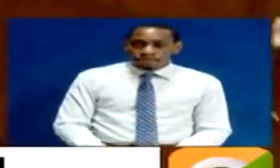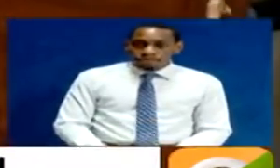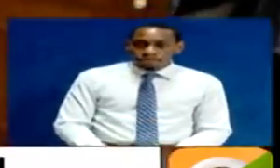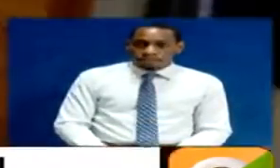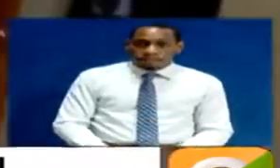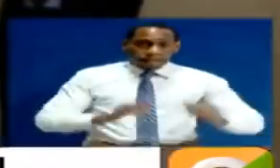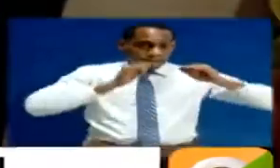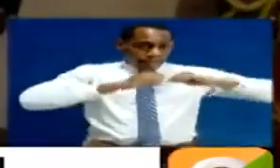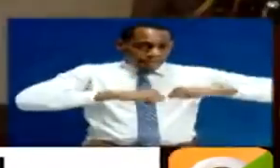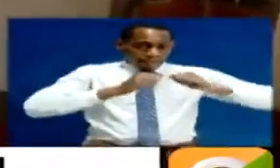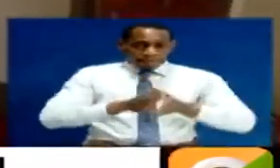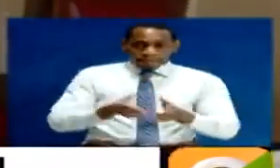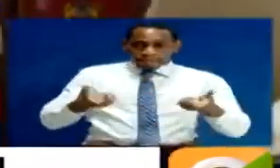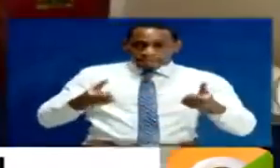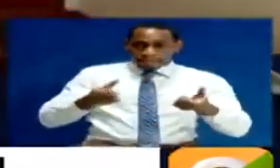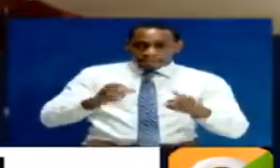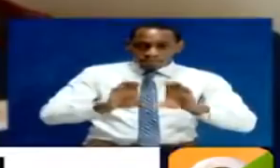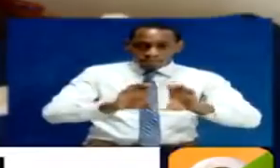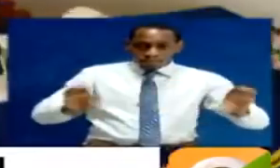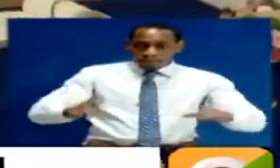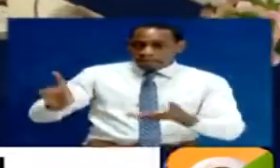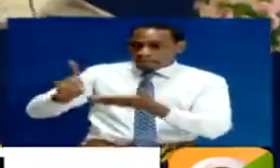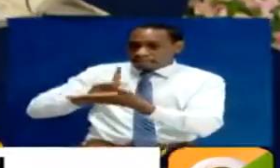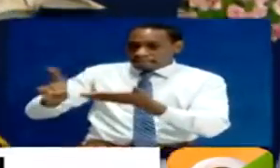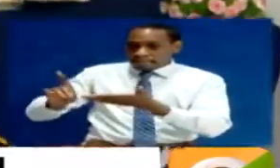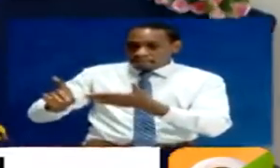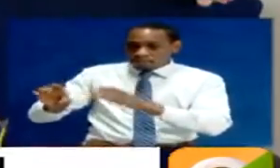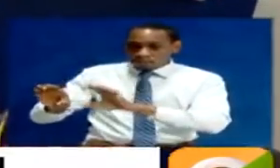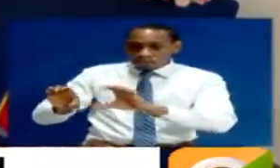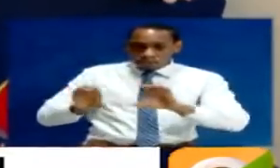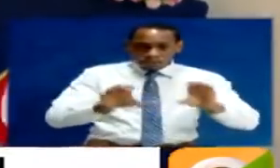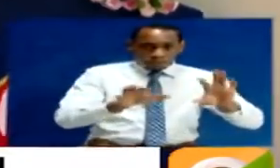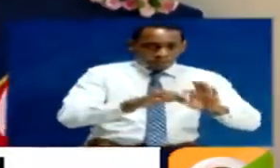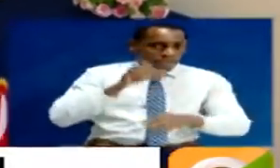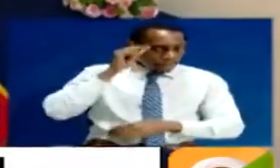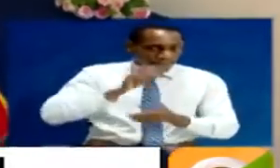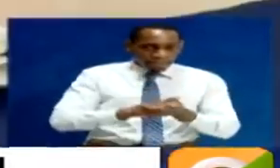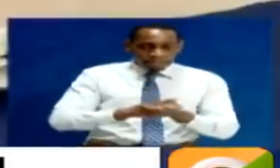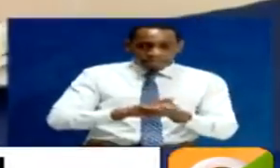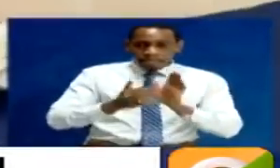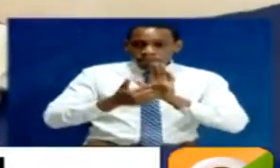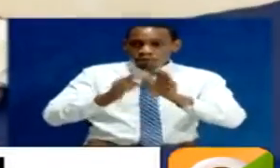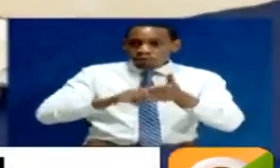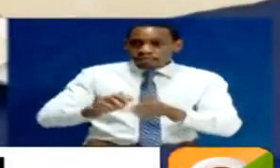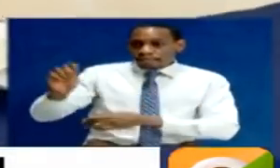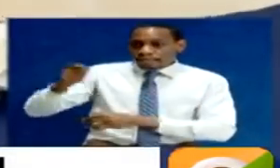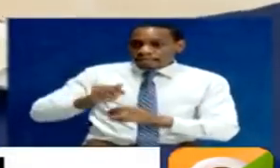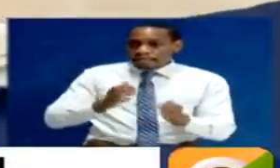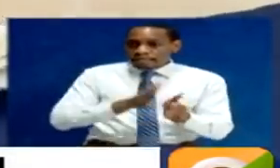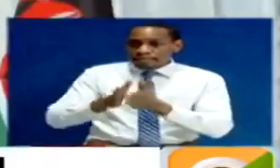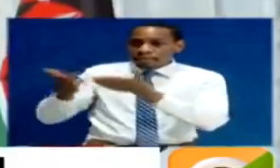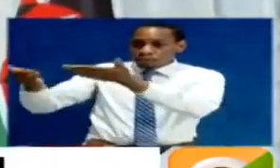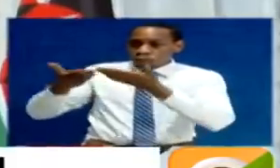The deal on a gas pipeline from Dar es Salaam to Mombasa confirms that Kenya is planning to import gas from its East African